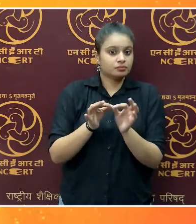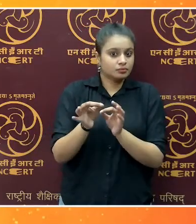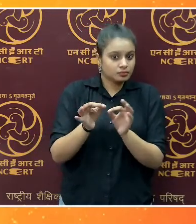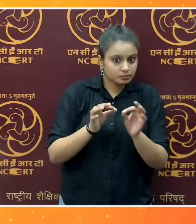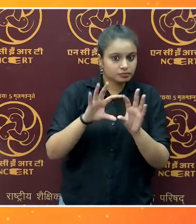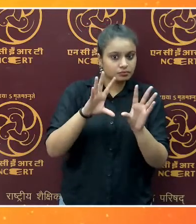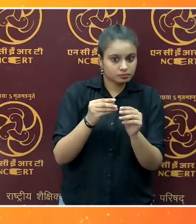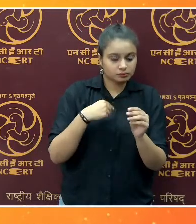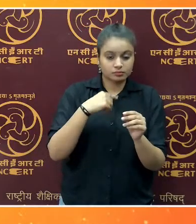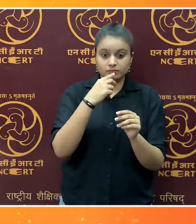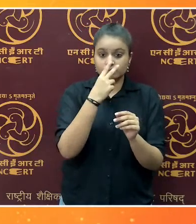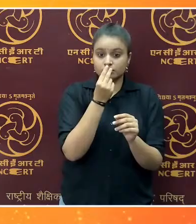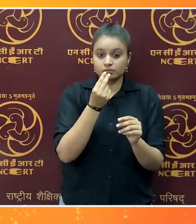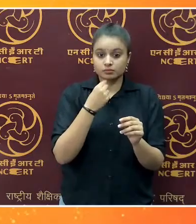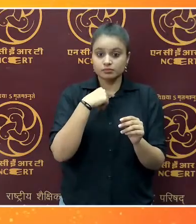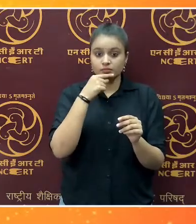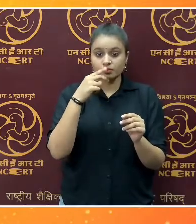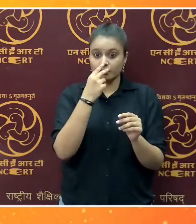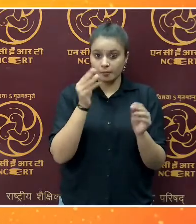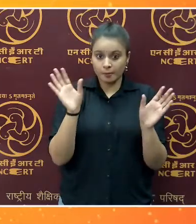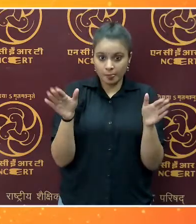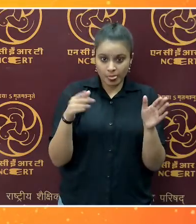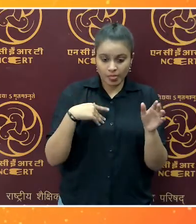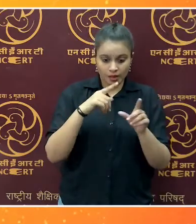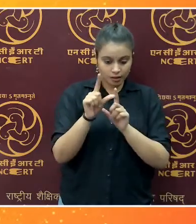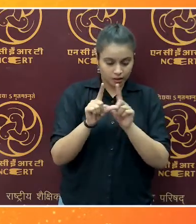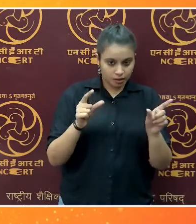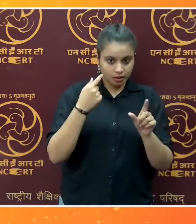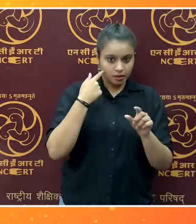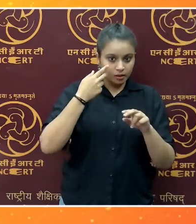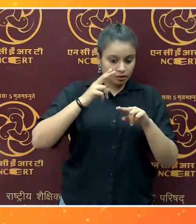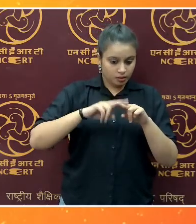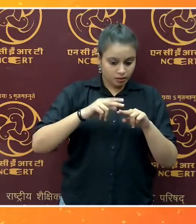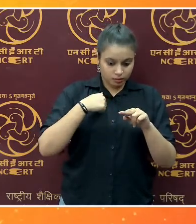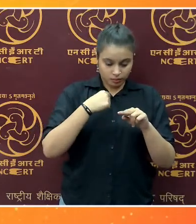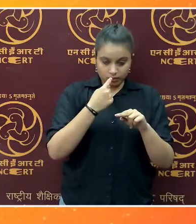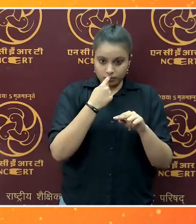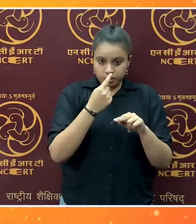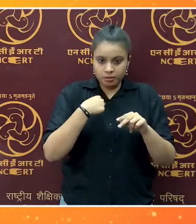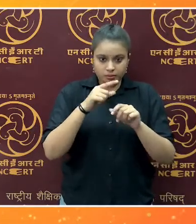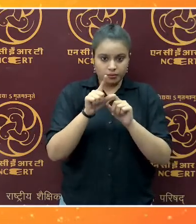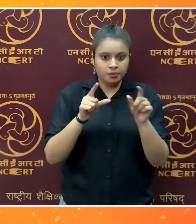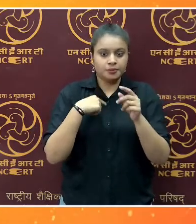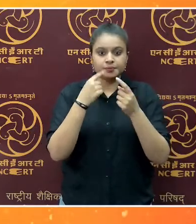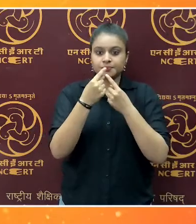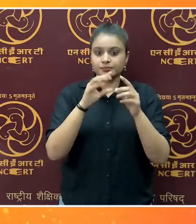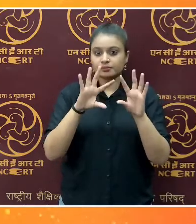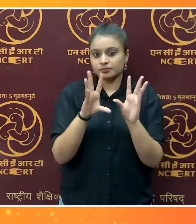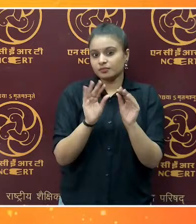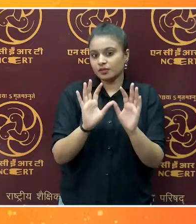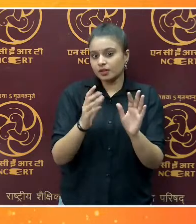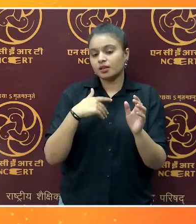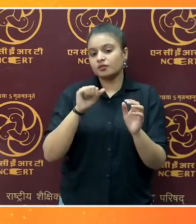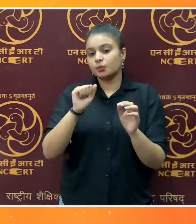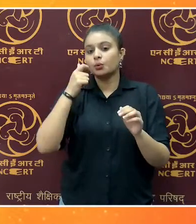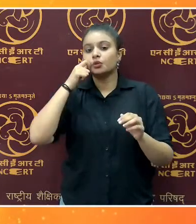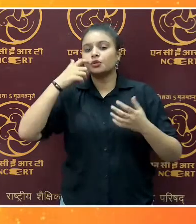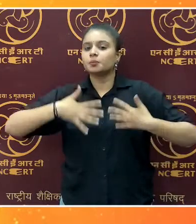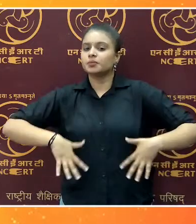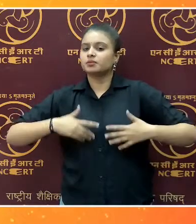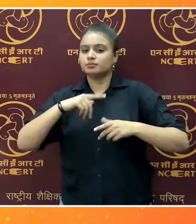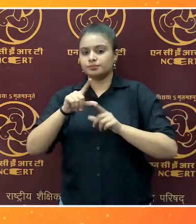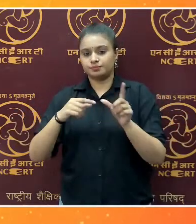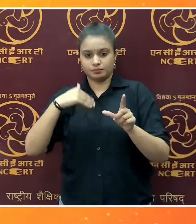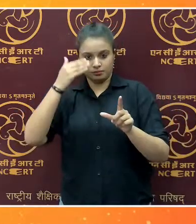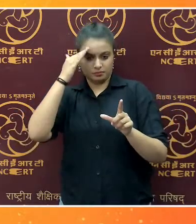in the parrot language. And he says that if I talk to you in my language, you will not understand. I'm Yeah. smarter than you. I know the human language as well. So